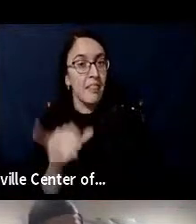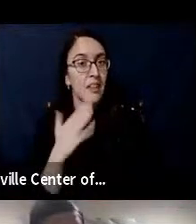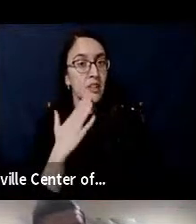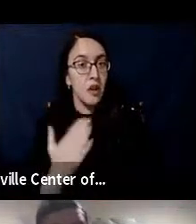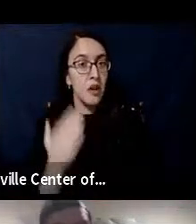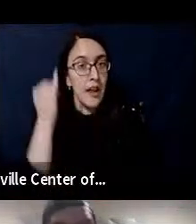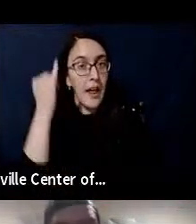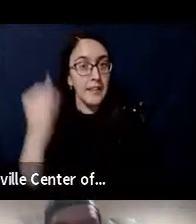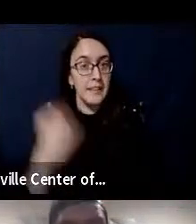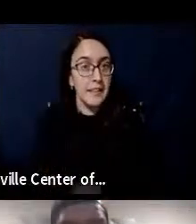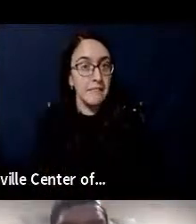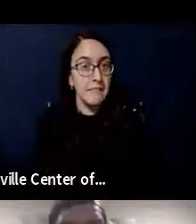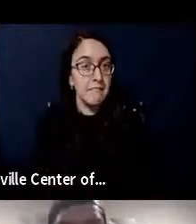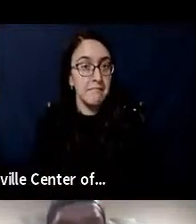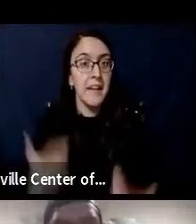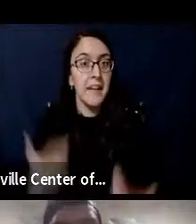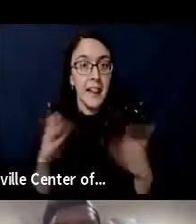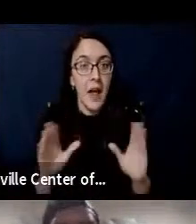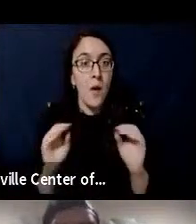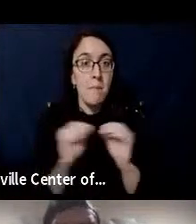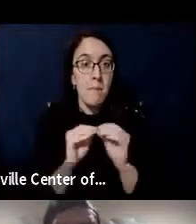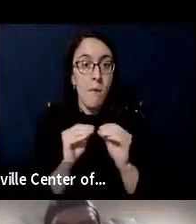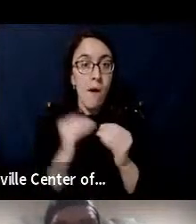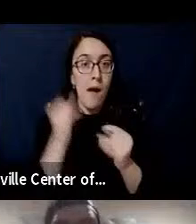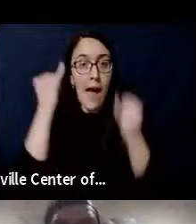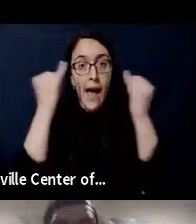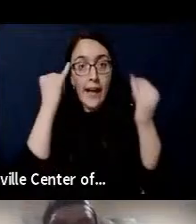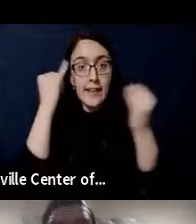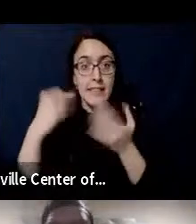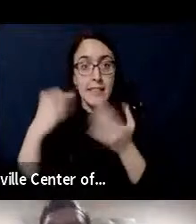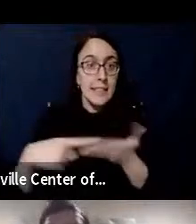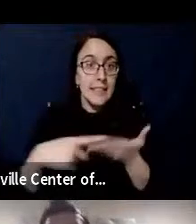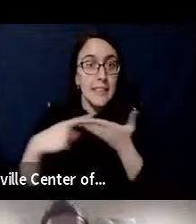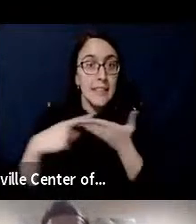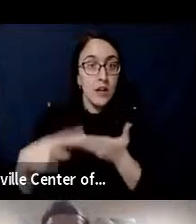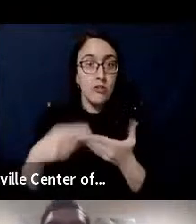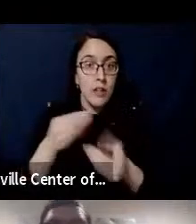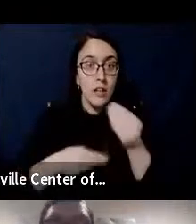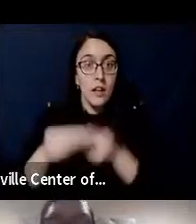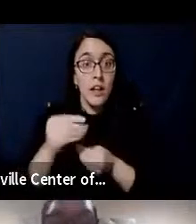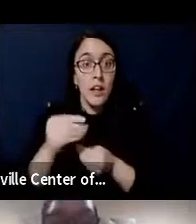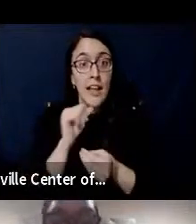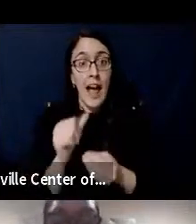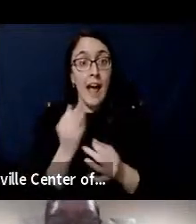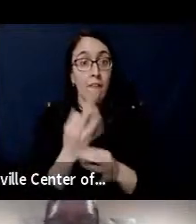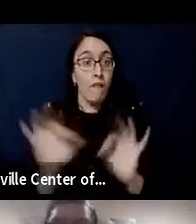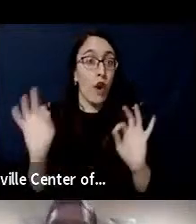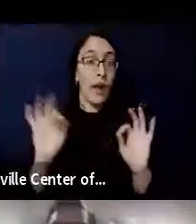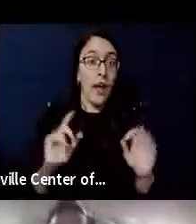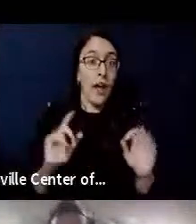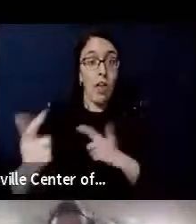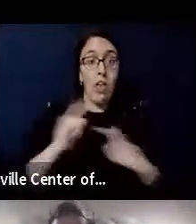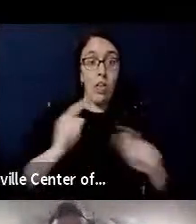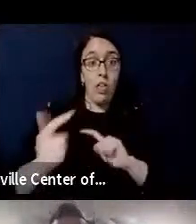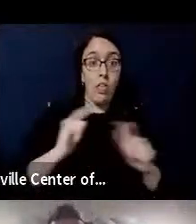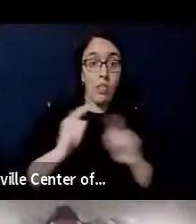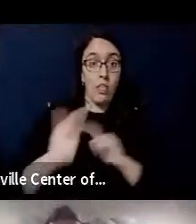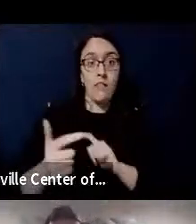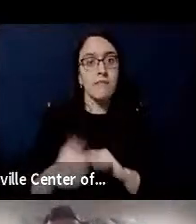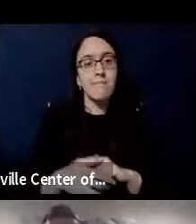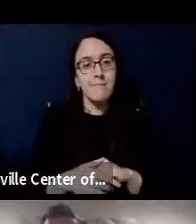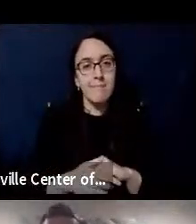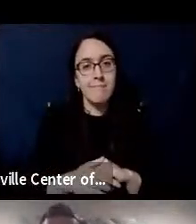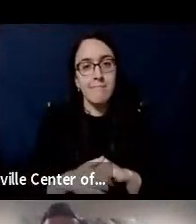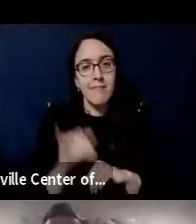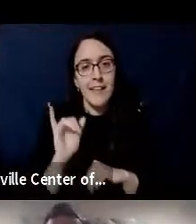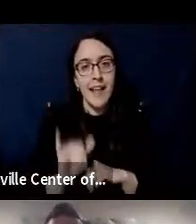It allows for a little more exchange of ideas, although not a completely free back and forth exchange. That might be